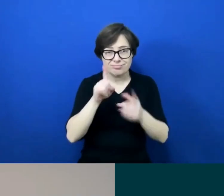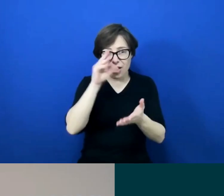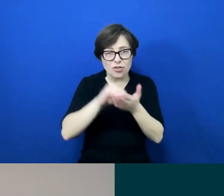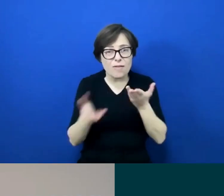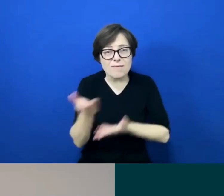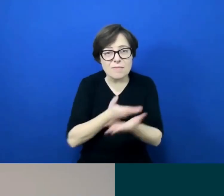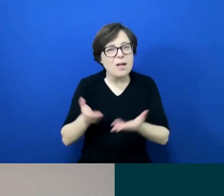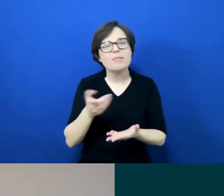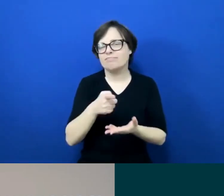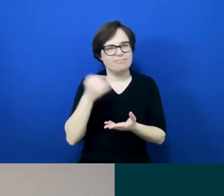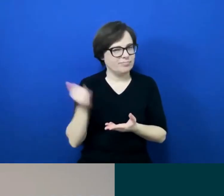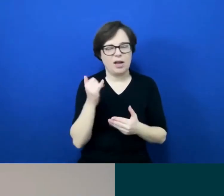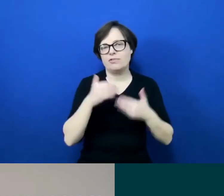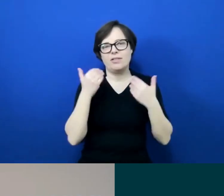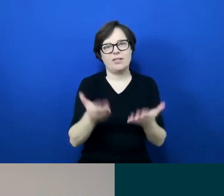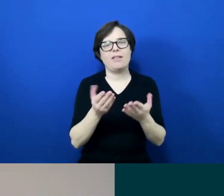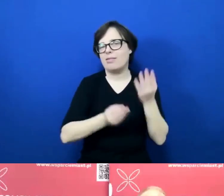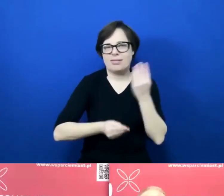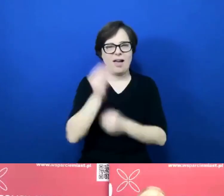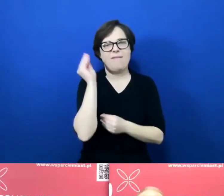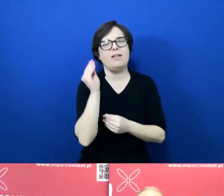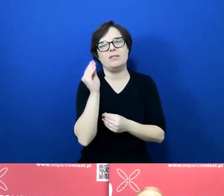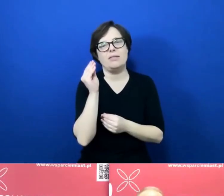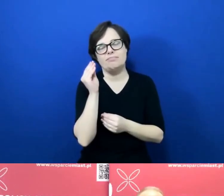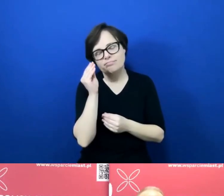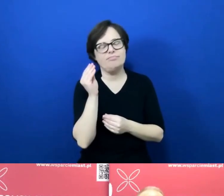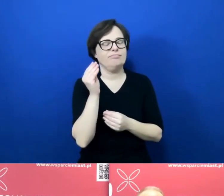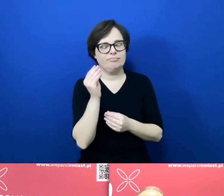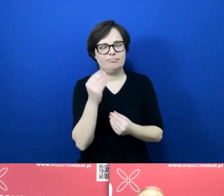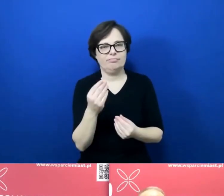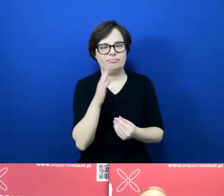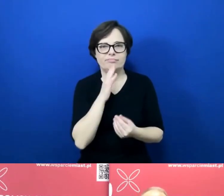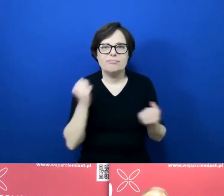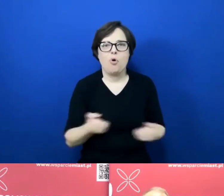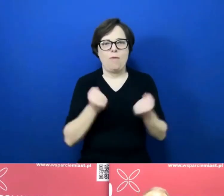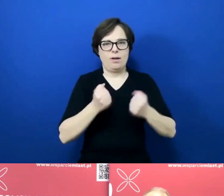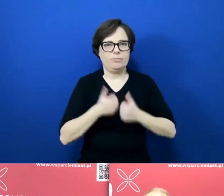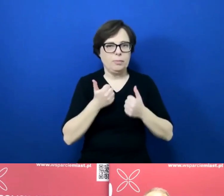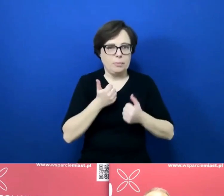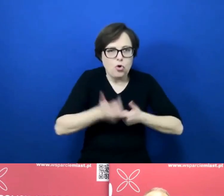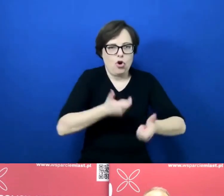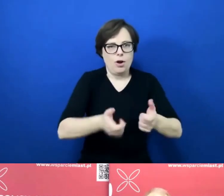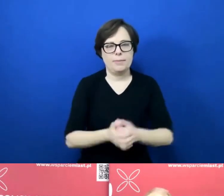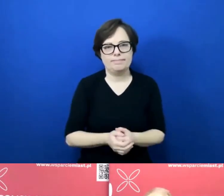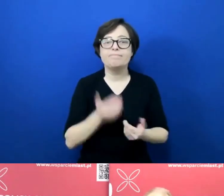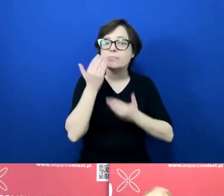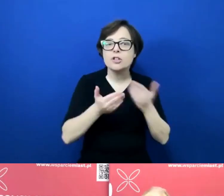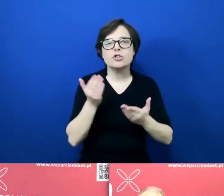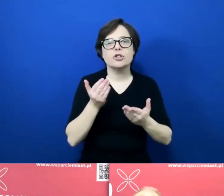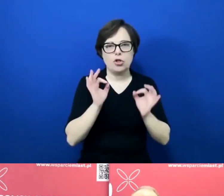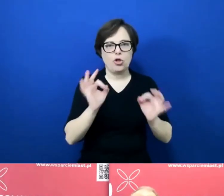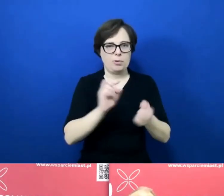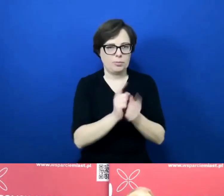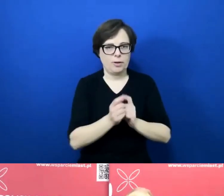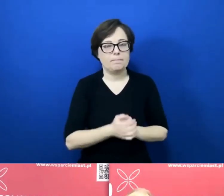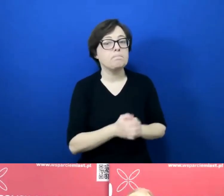because the exchange of experience is always the greatest and the most important impulse for work. I wish you all